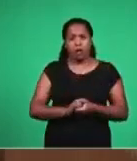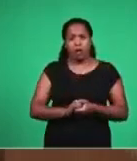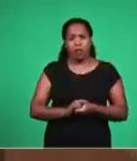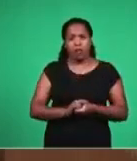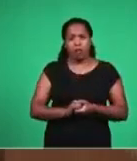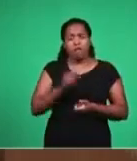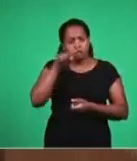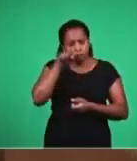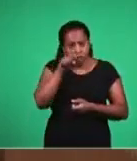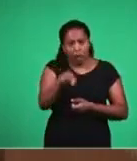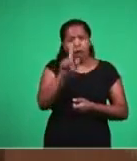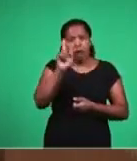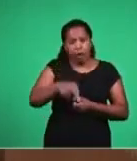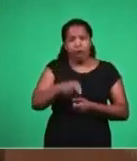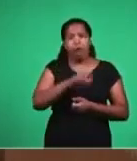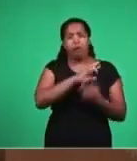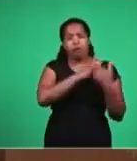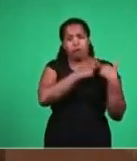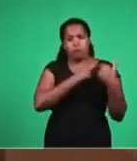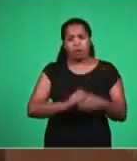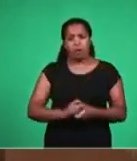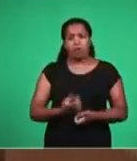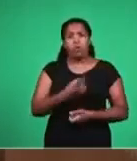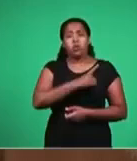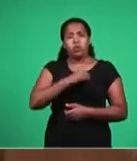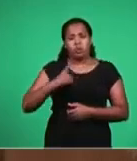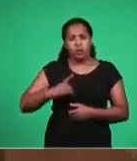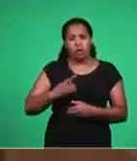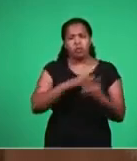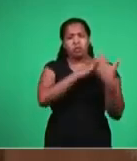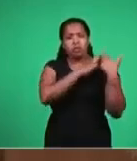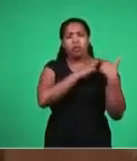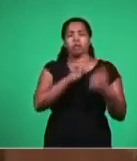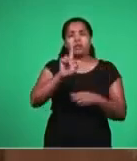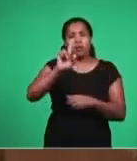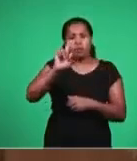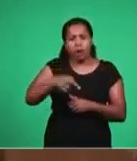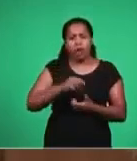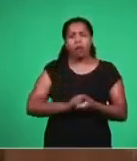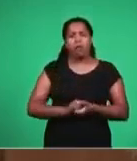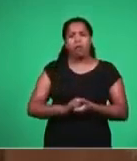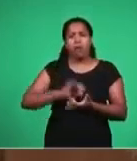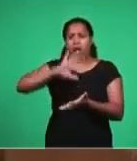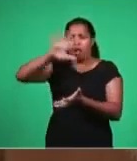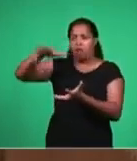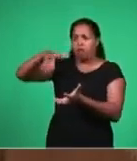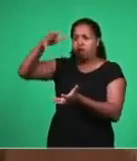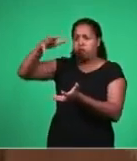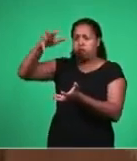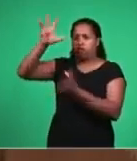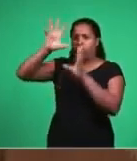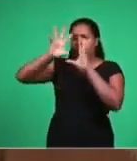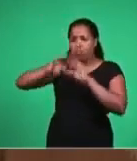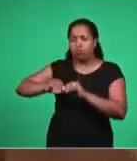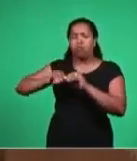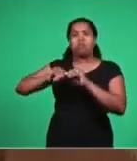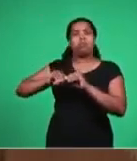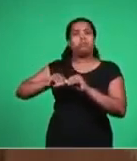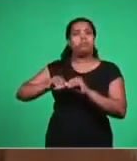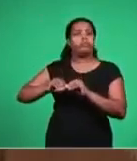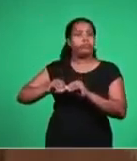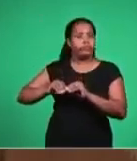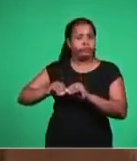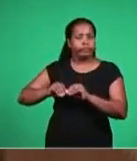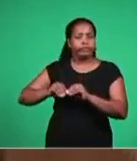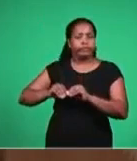doesn't matter if you change. You are responsible. The deacons here are responsible. Those that go there and turn off the